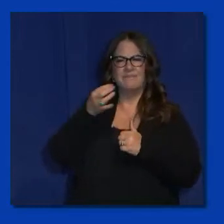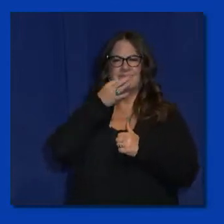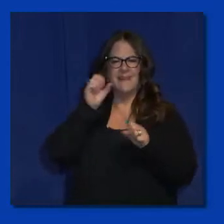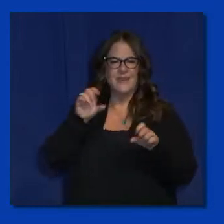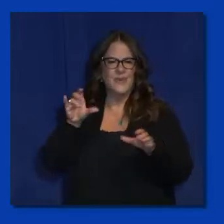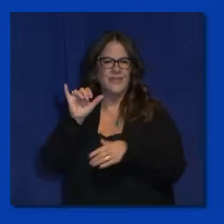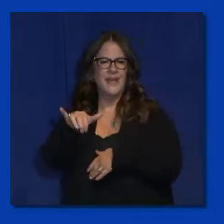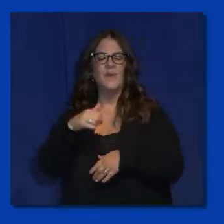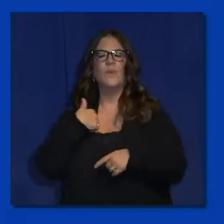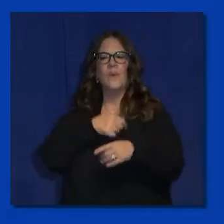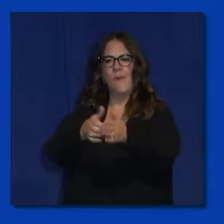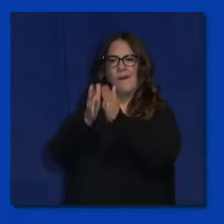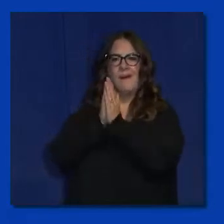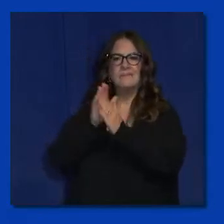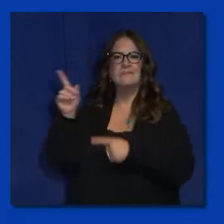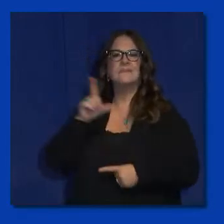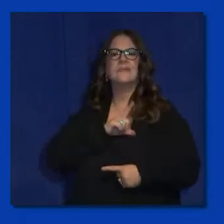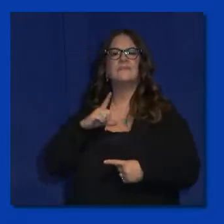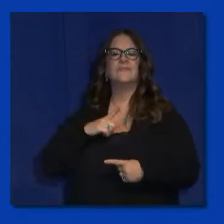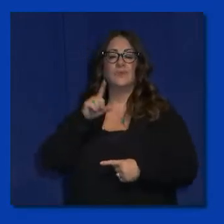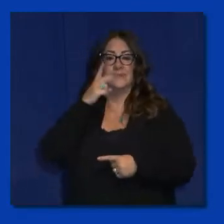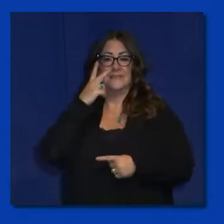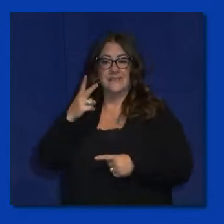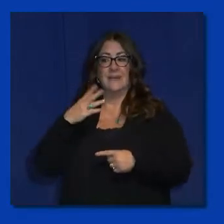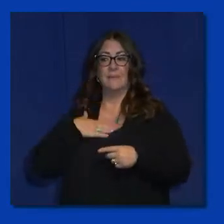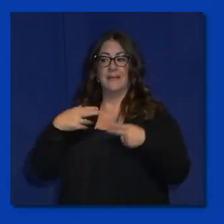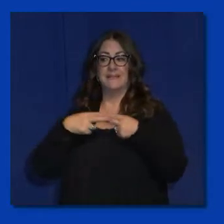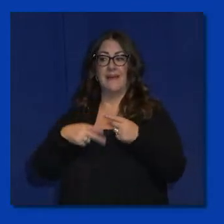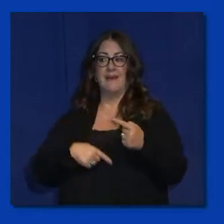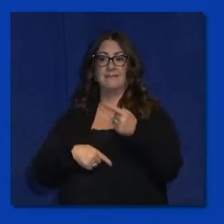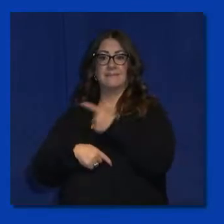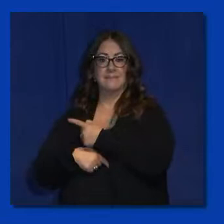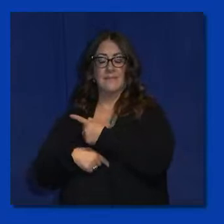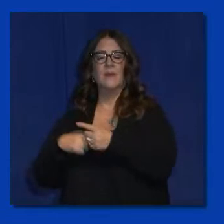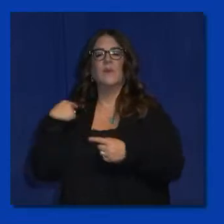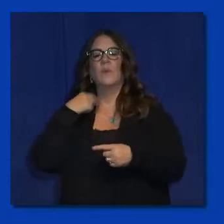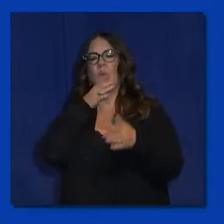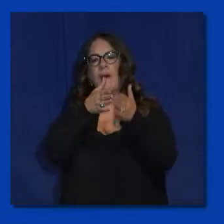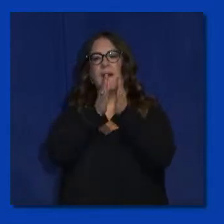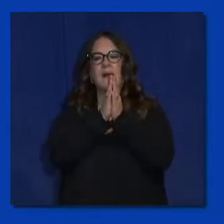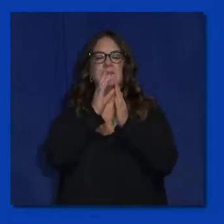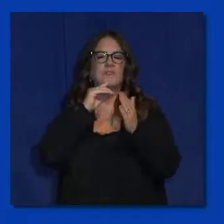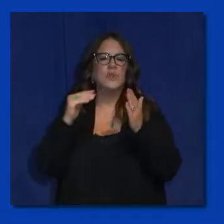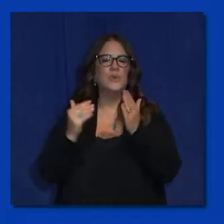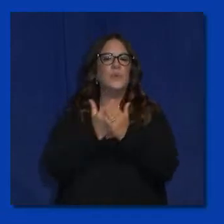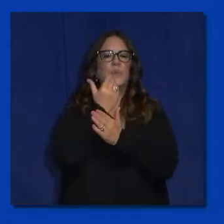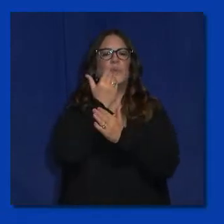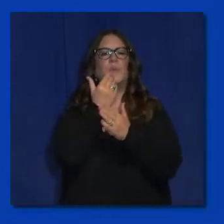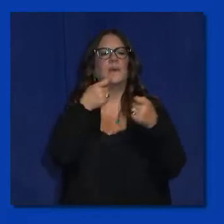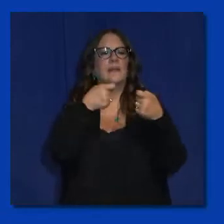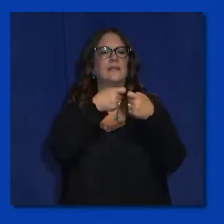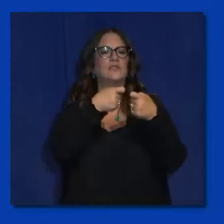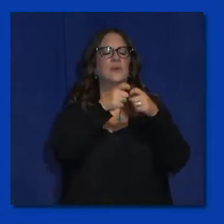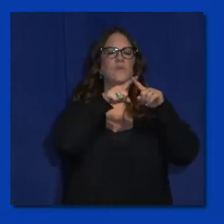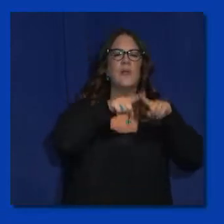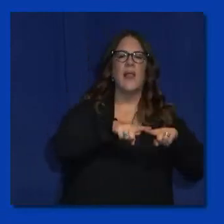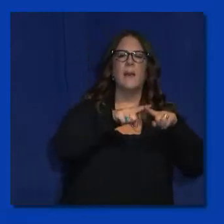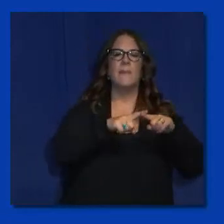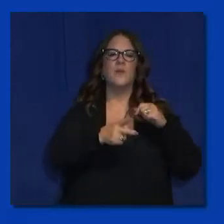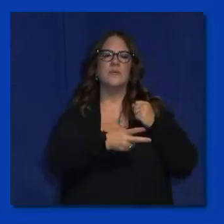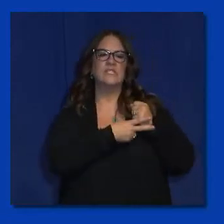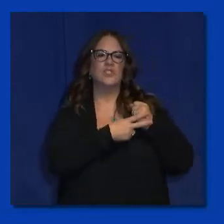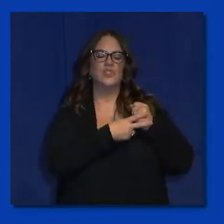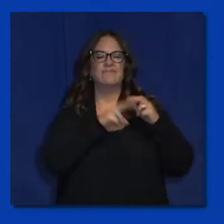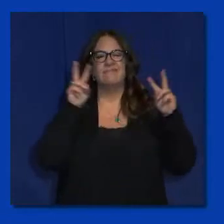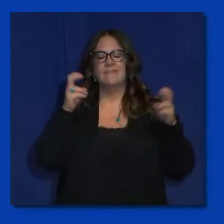of the legislature, you'll see the number here in the next slide, but we are requesting creating a new strategic electricity reliability reserve. It's